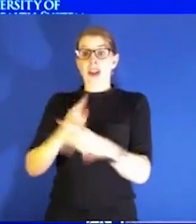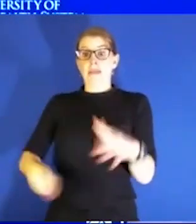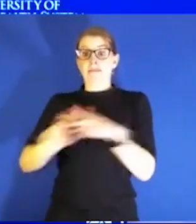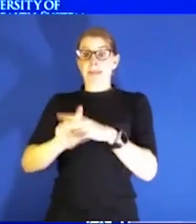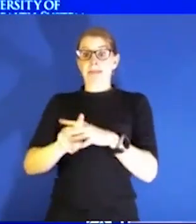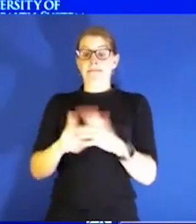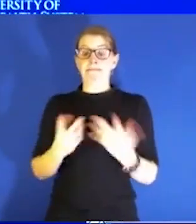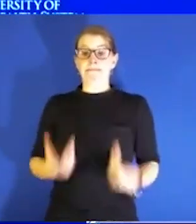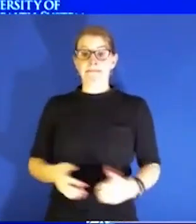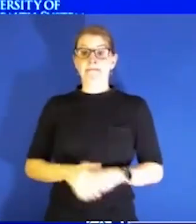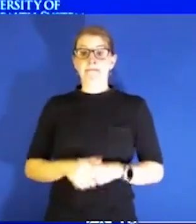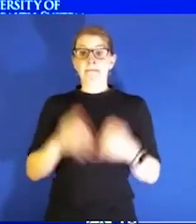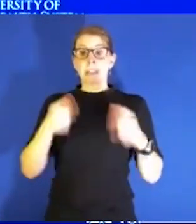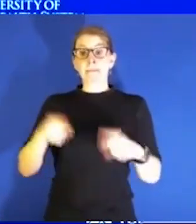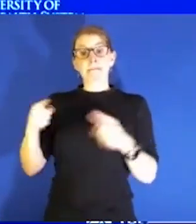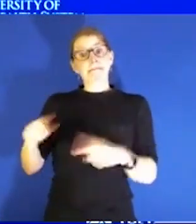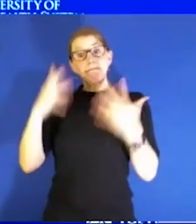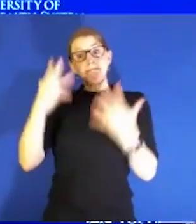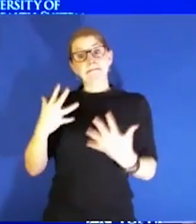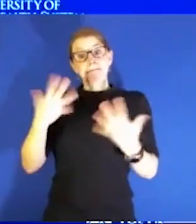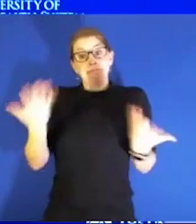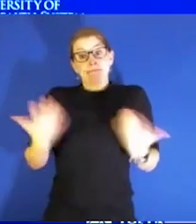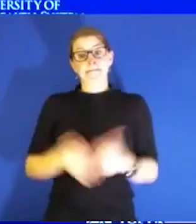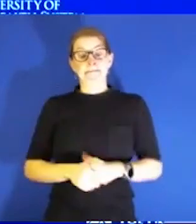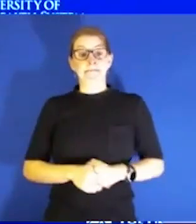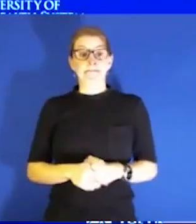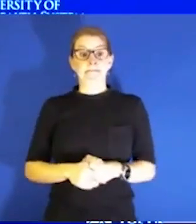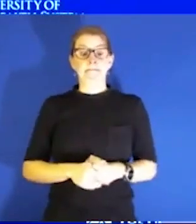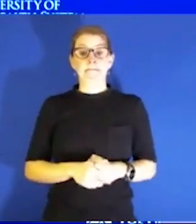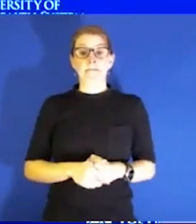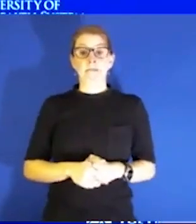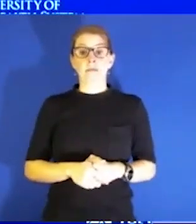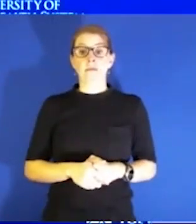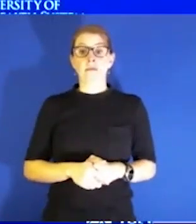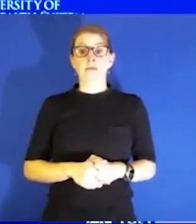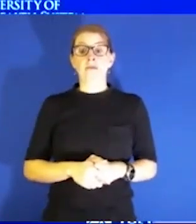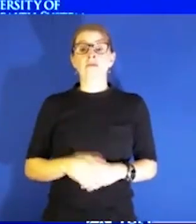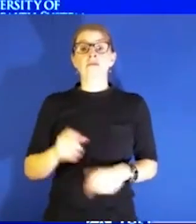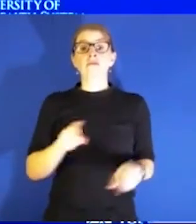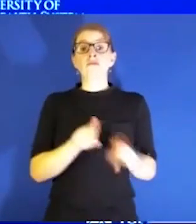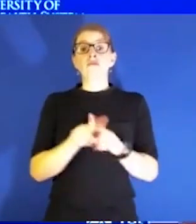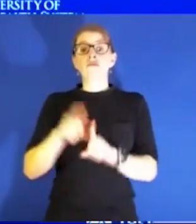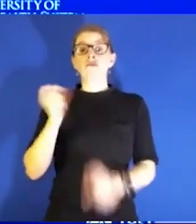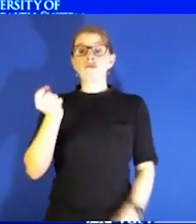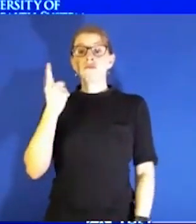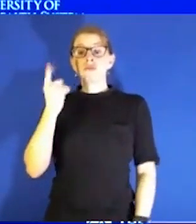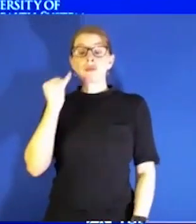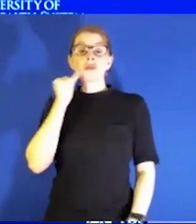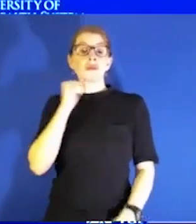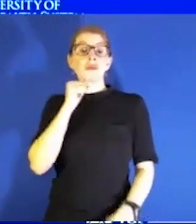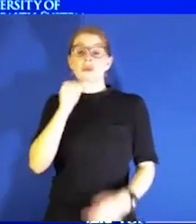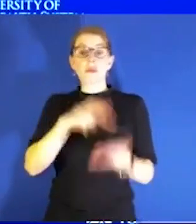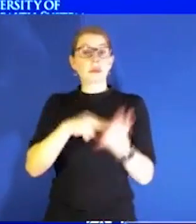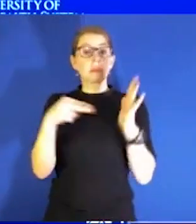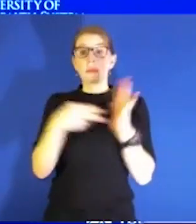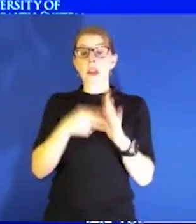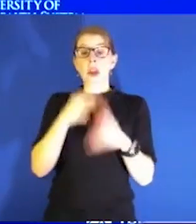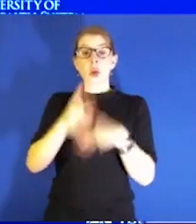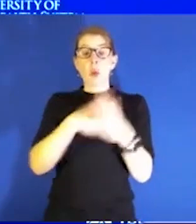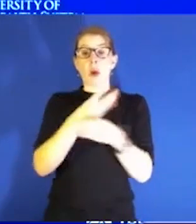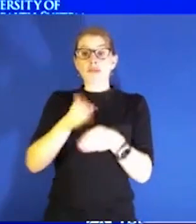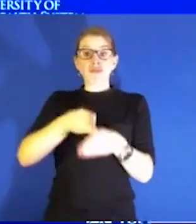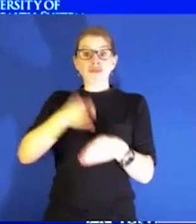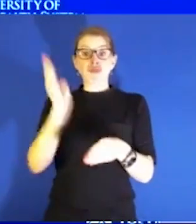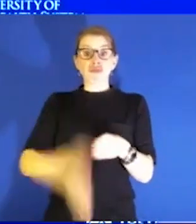what happens, unfortunately. Just understand that it doesn't mean that the world is ending. Hopefully we